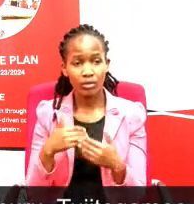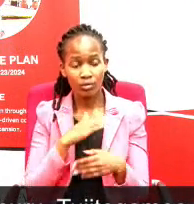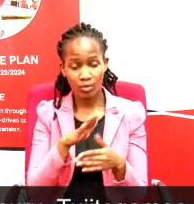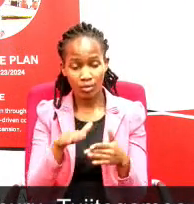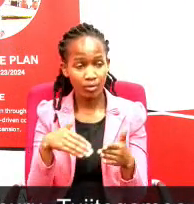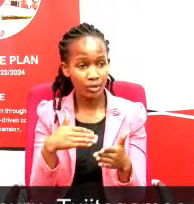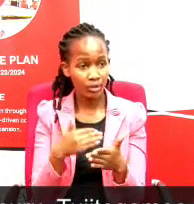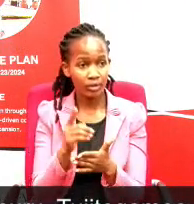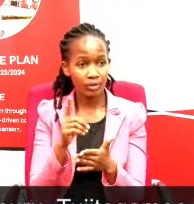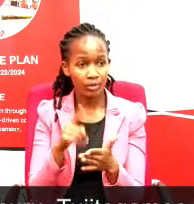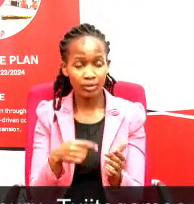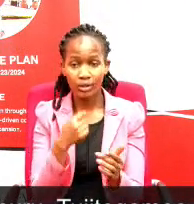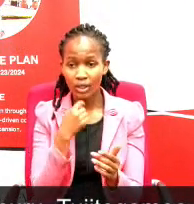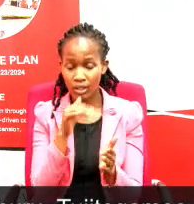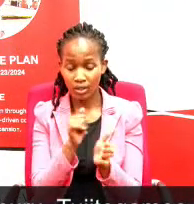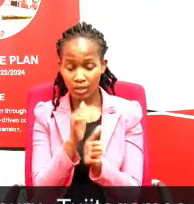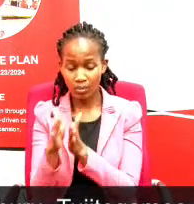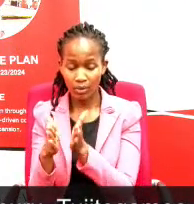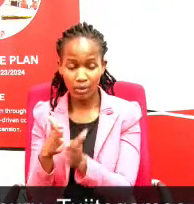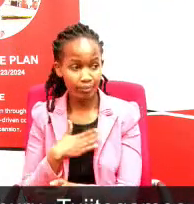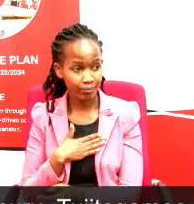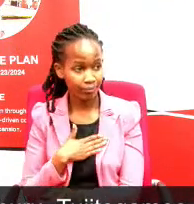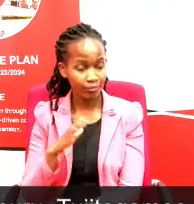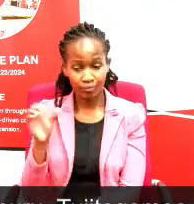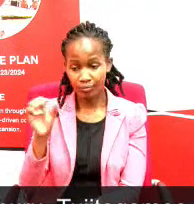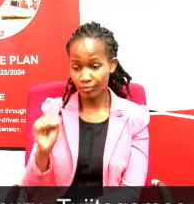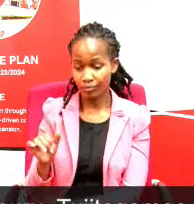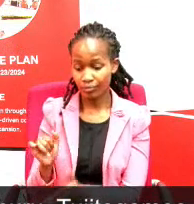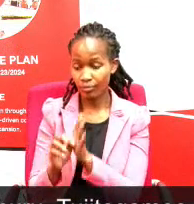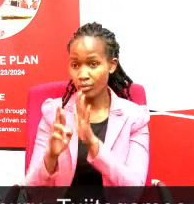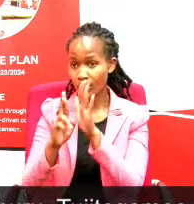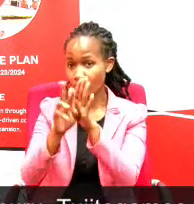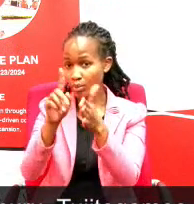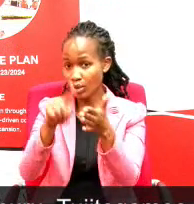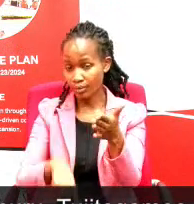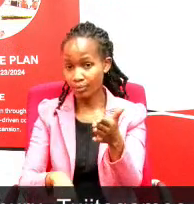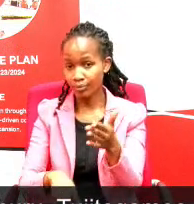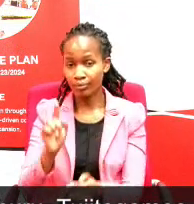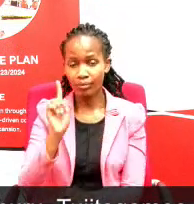plan. Honorable Cabinet Secretary, this represents